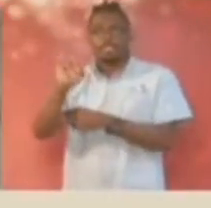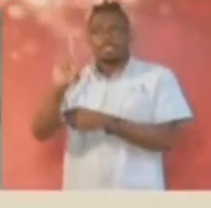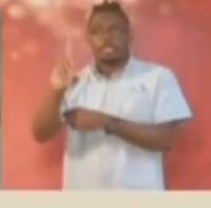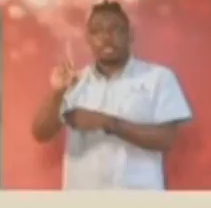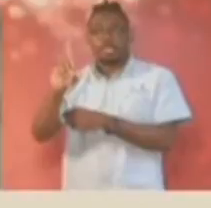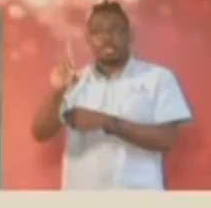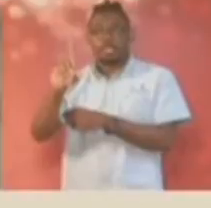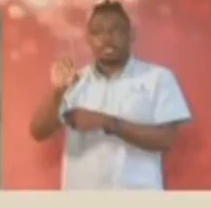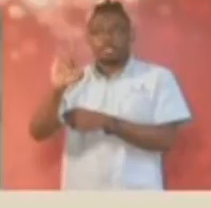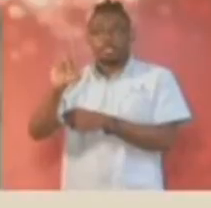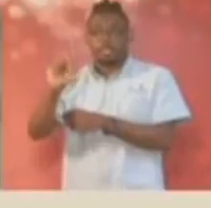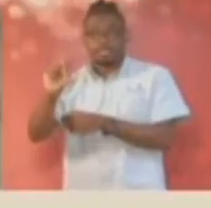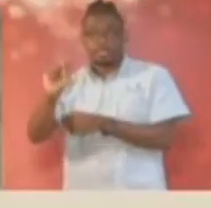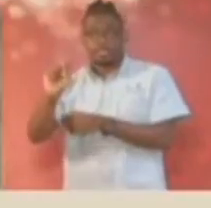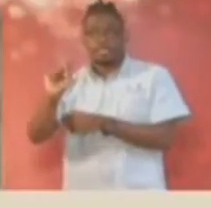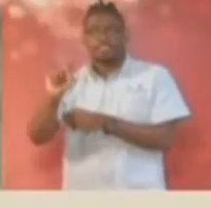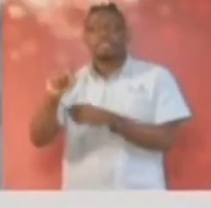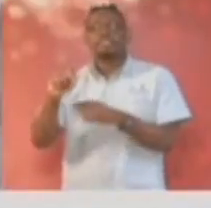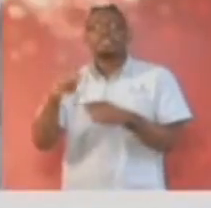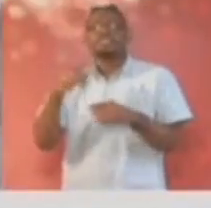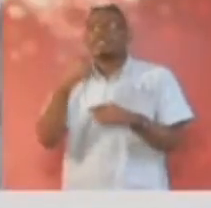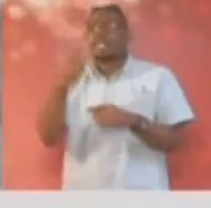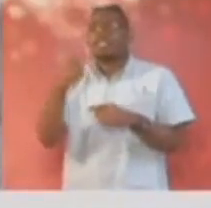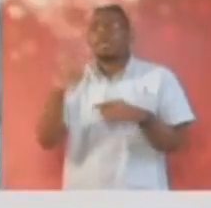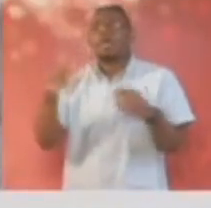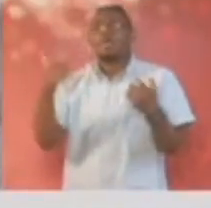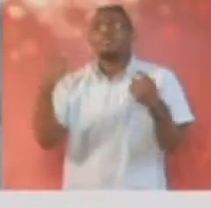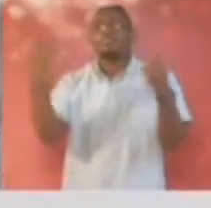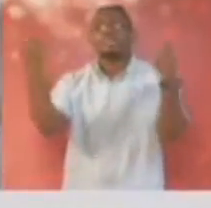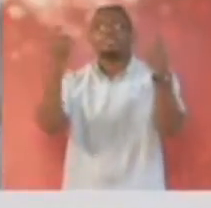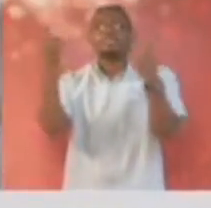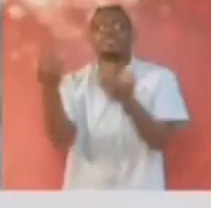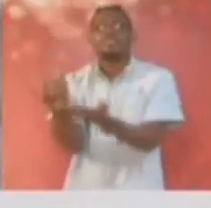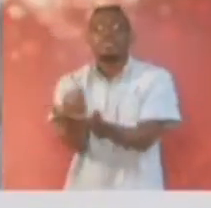Diwali safely this year.